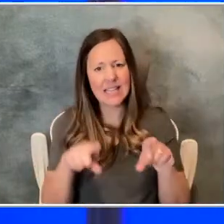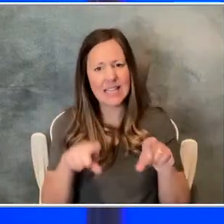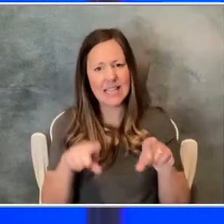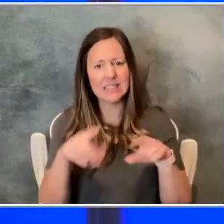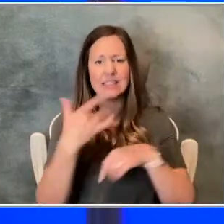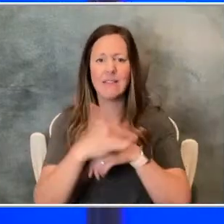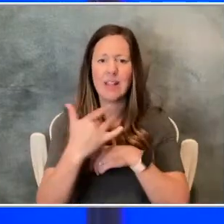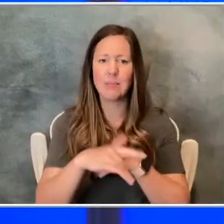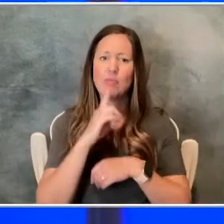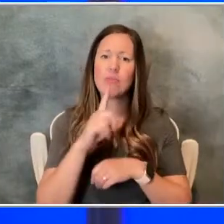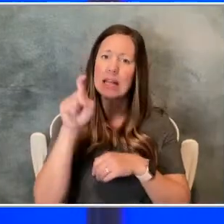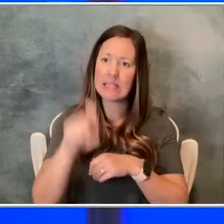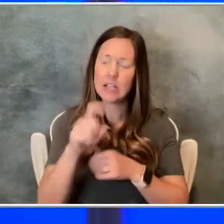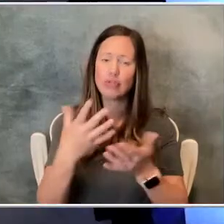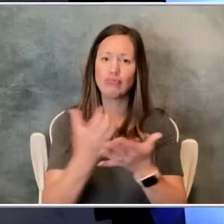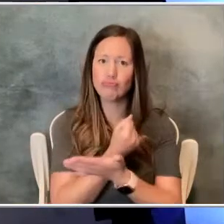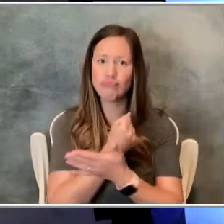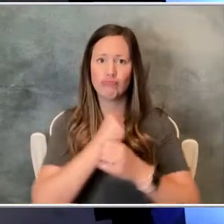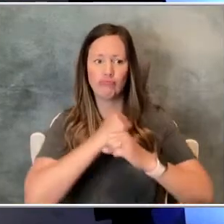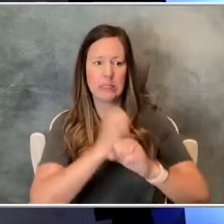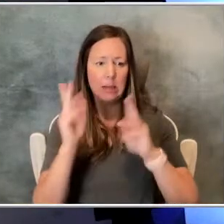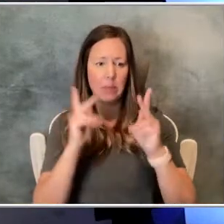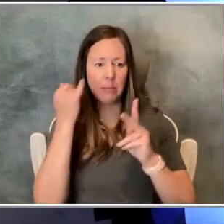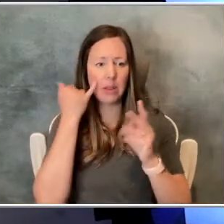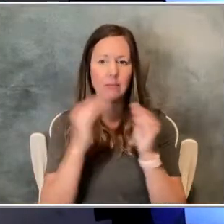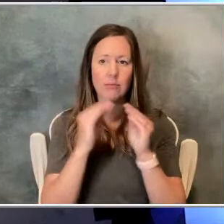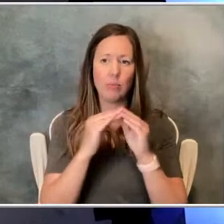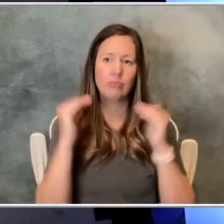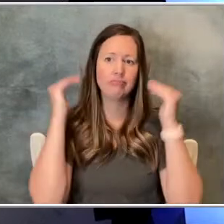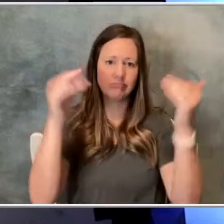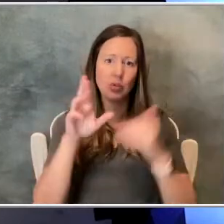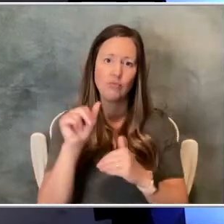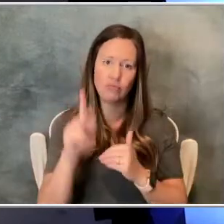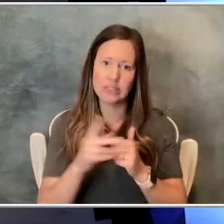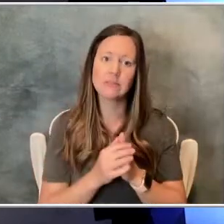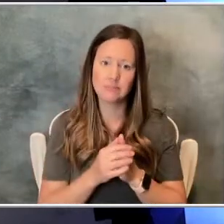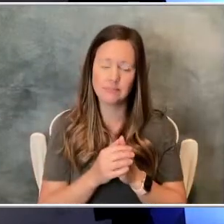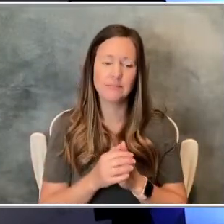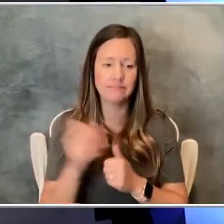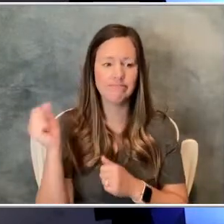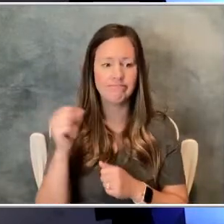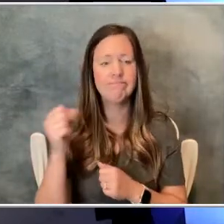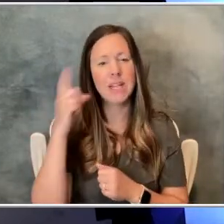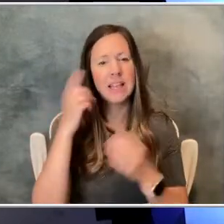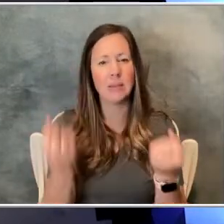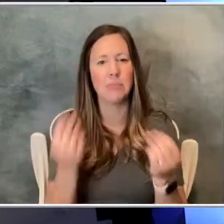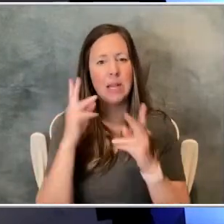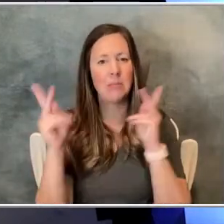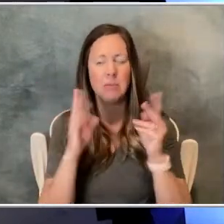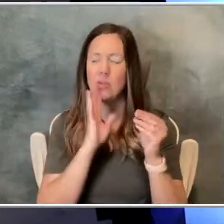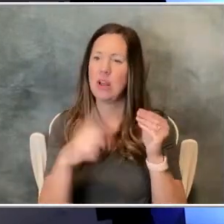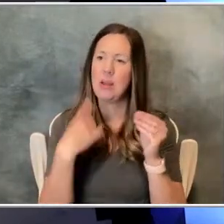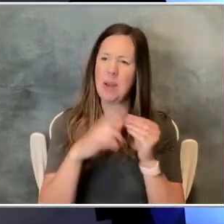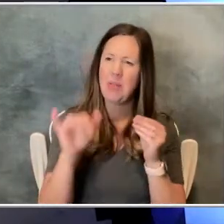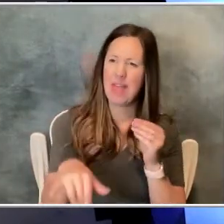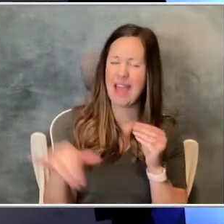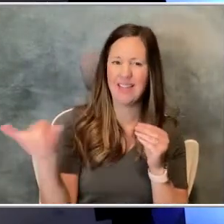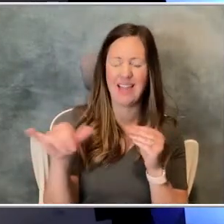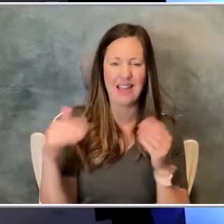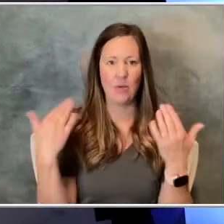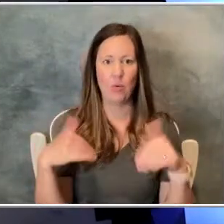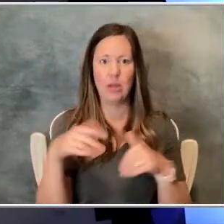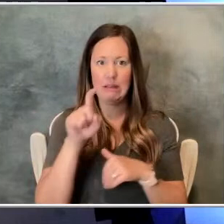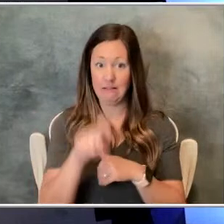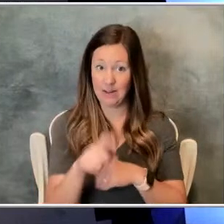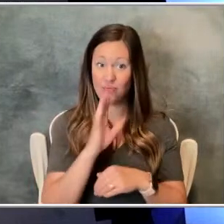at higher risk. Yeah, I think it makes, I know in my clinic, and I take a lot of people with chronic disease or lung transplant, like, okay, let's line it up. You know, we